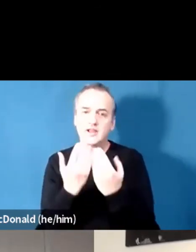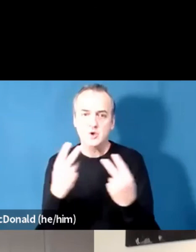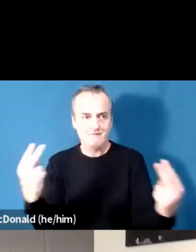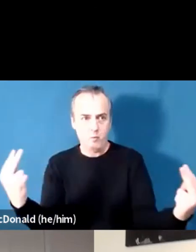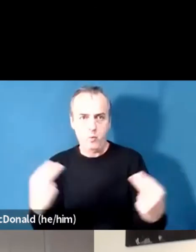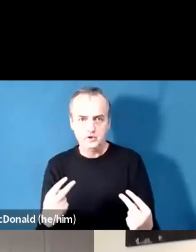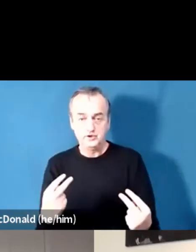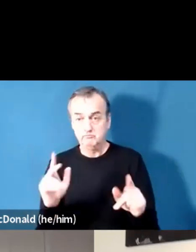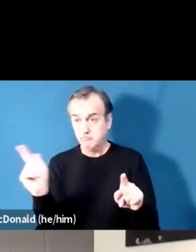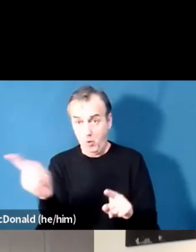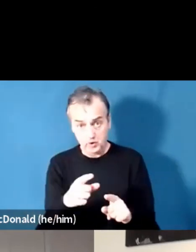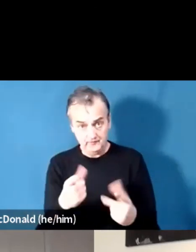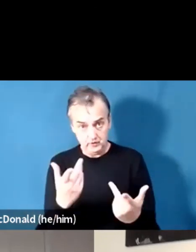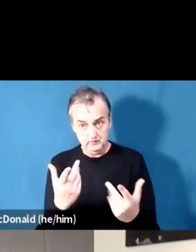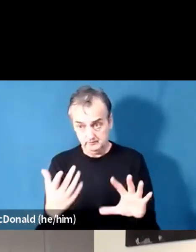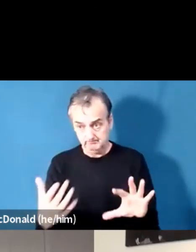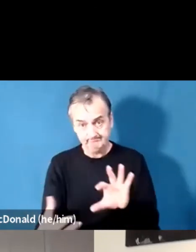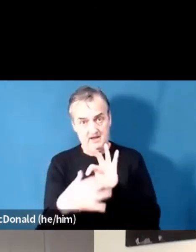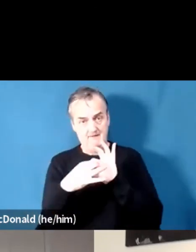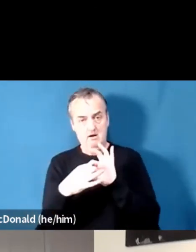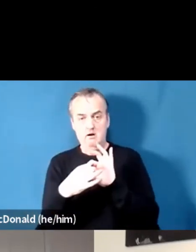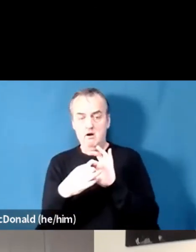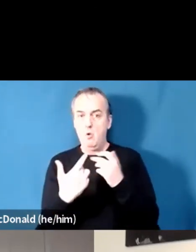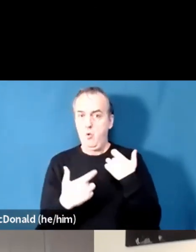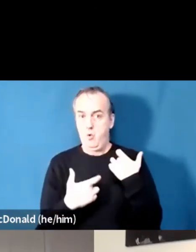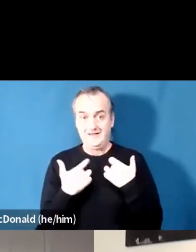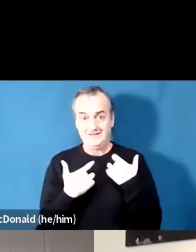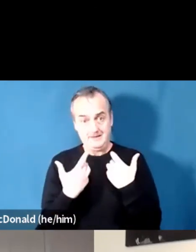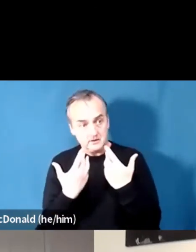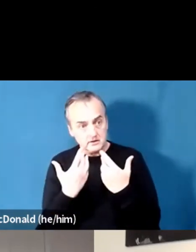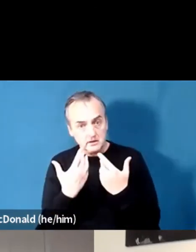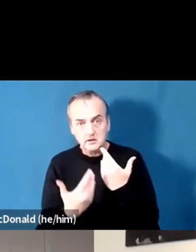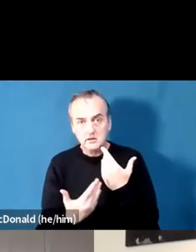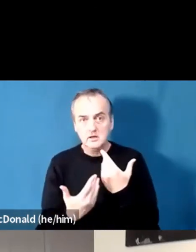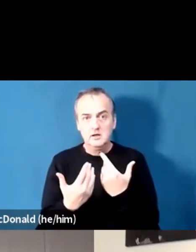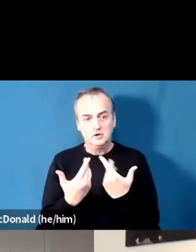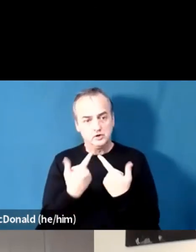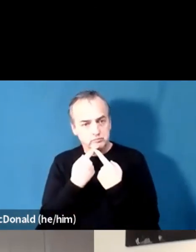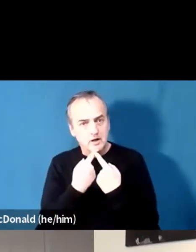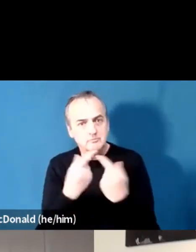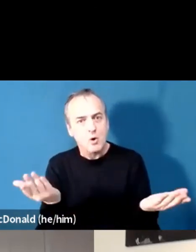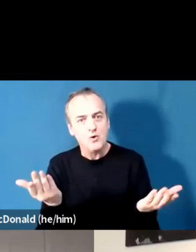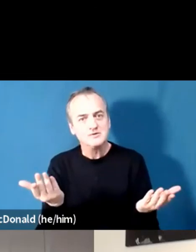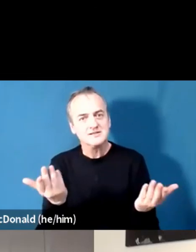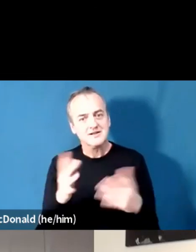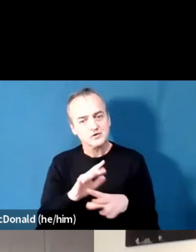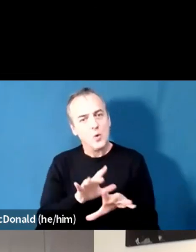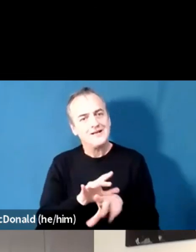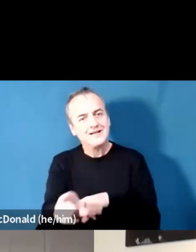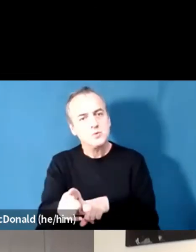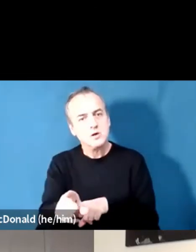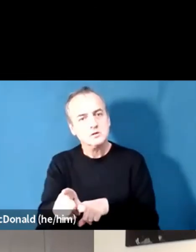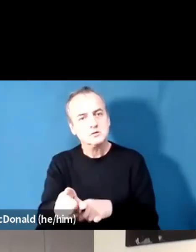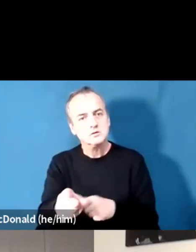to all of you for joining us. We can't tell you how excited we are to kind of open the submission window next week and start